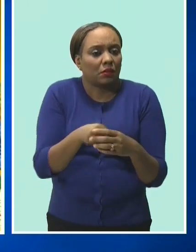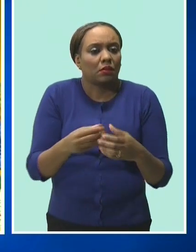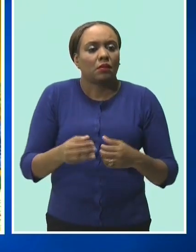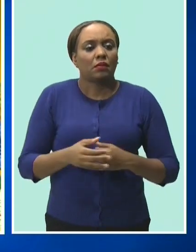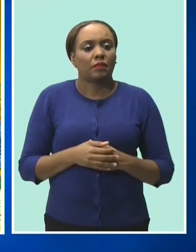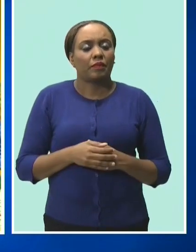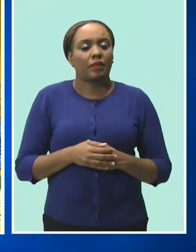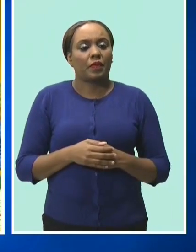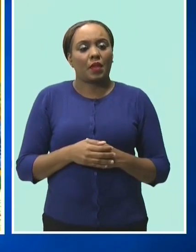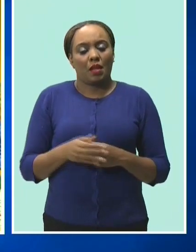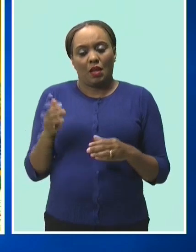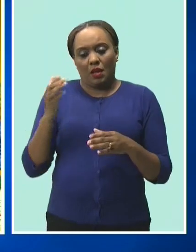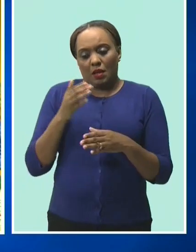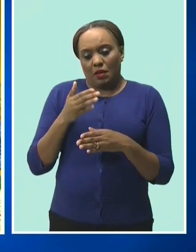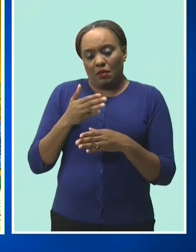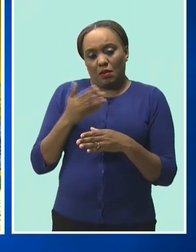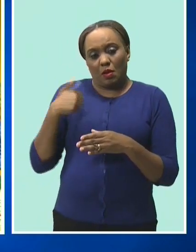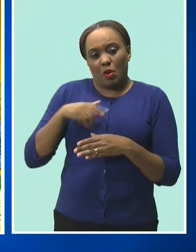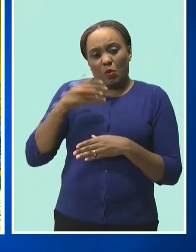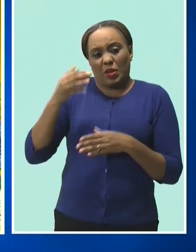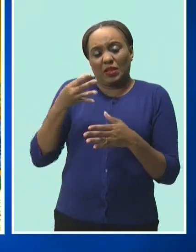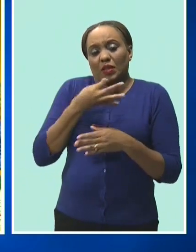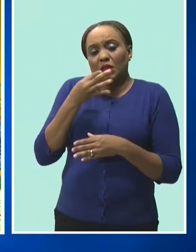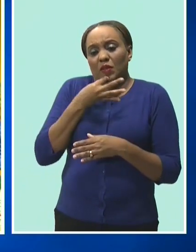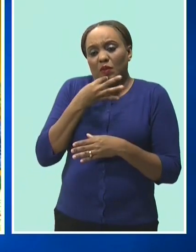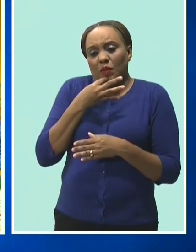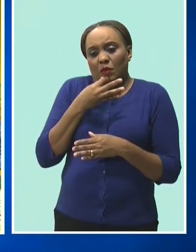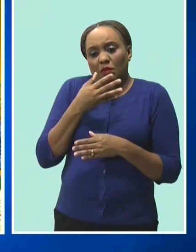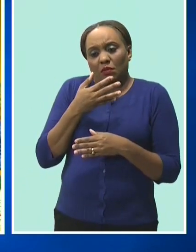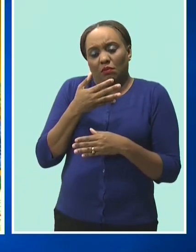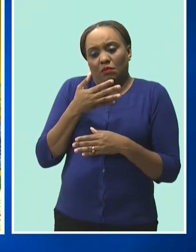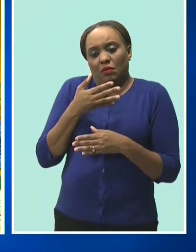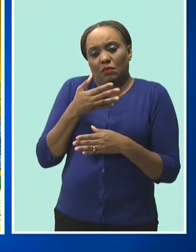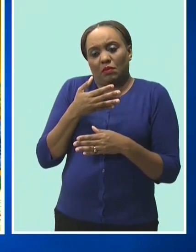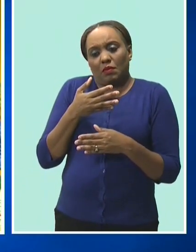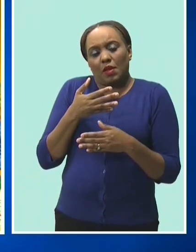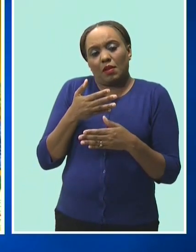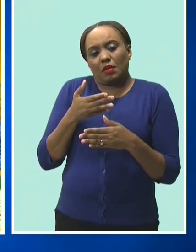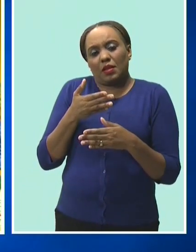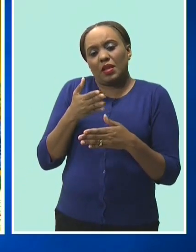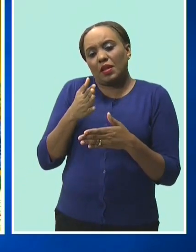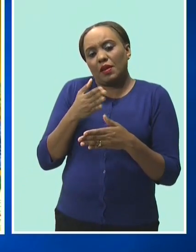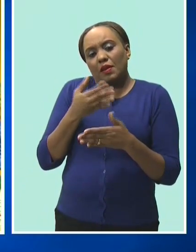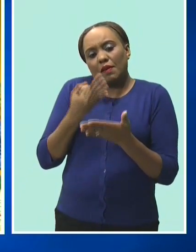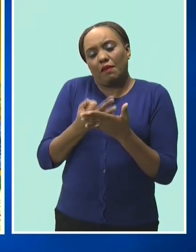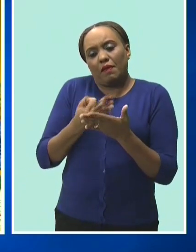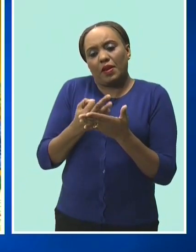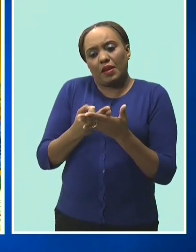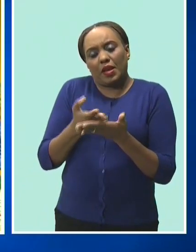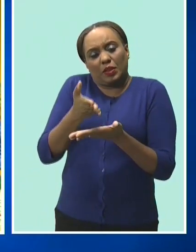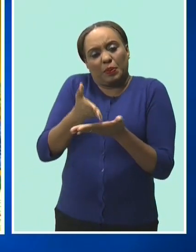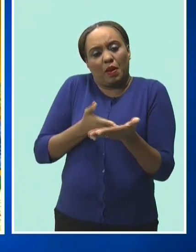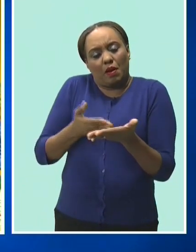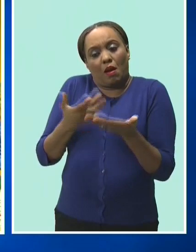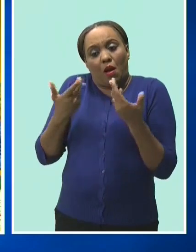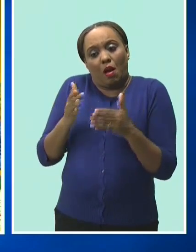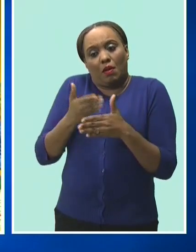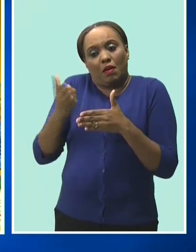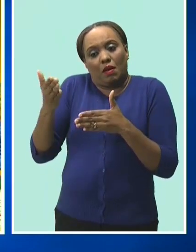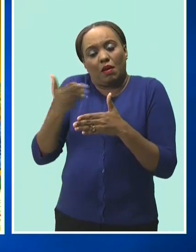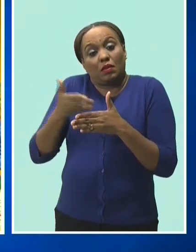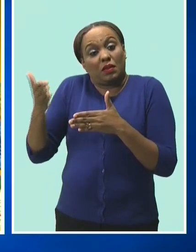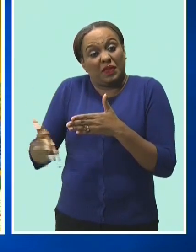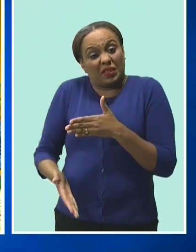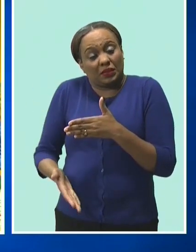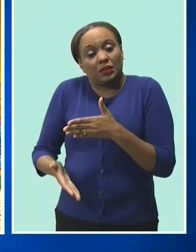the second cycle of the CDF. Officially it ends in 2020, but it is likely that it will be extended to 2021. I believe that new